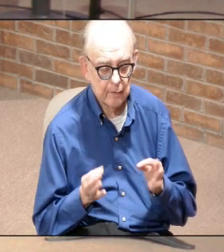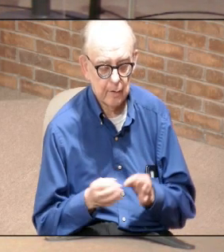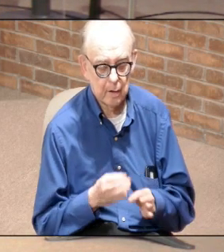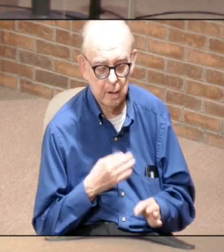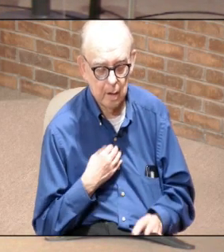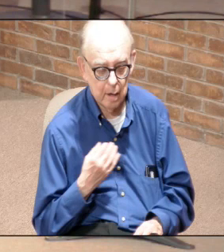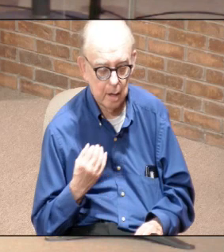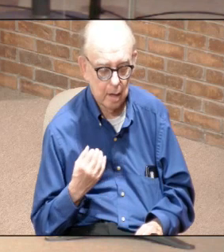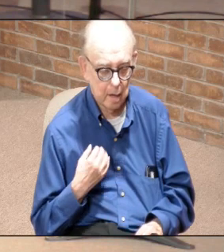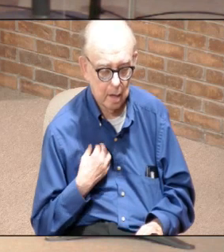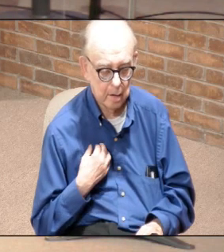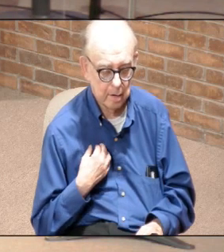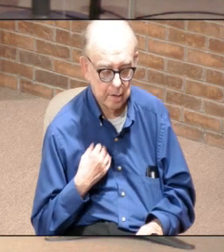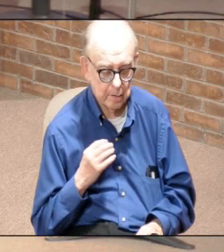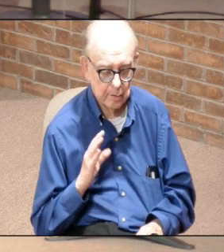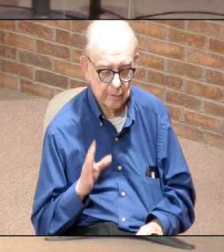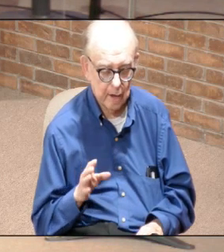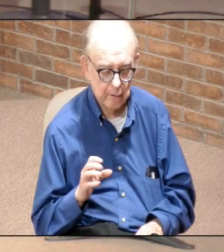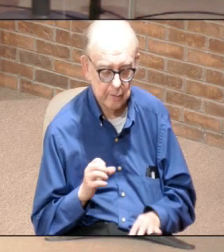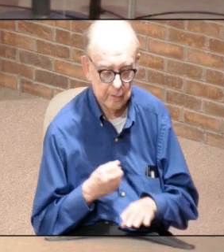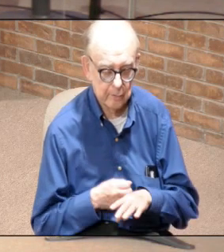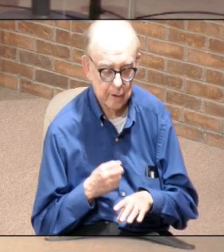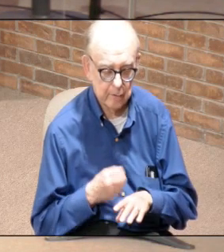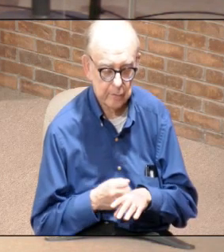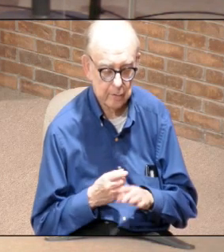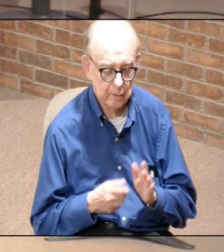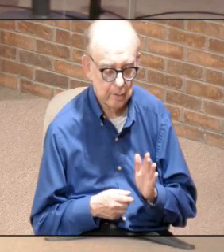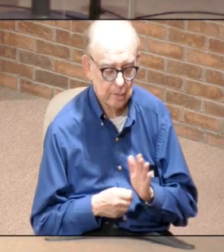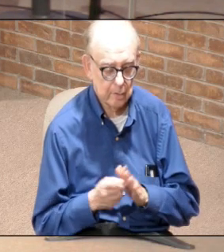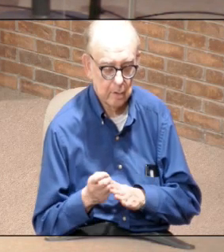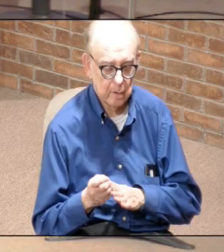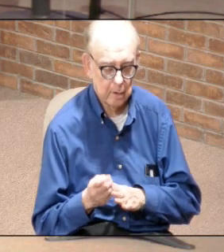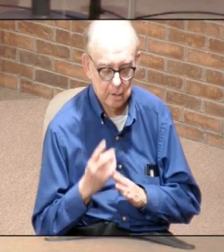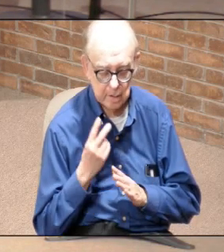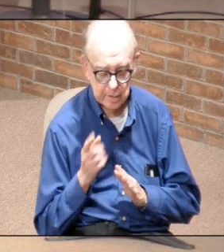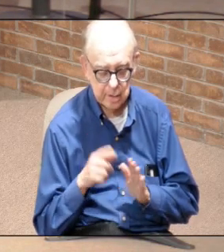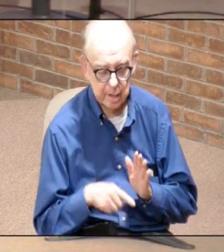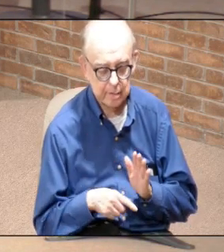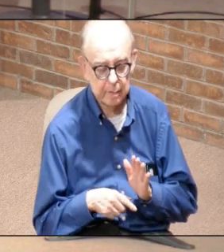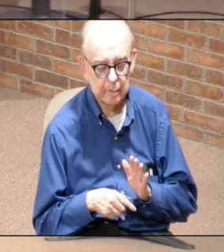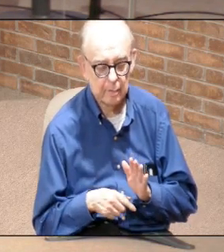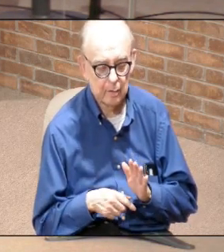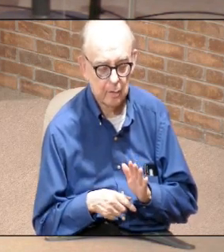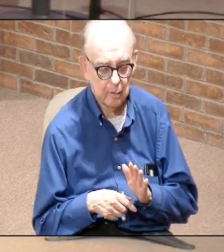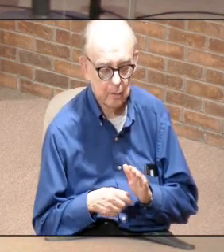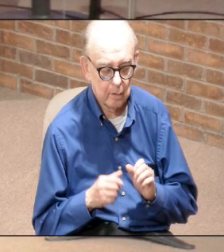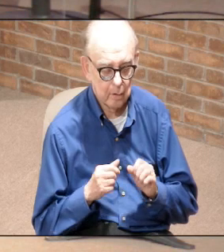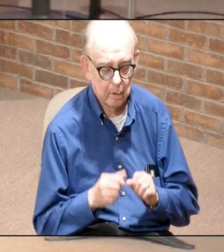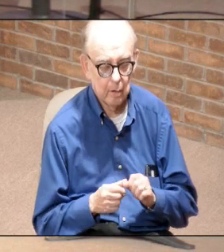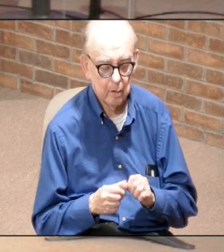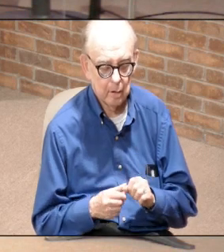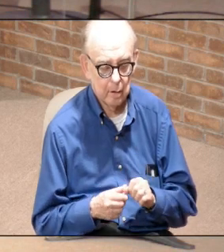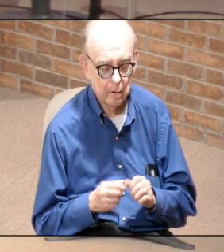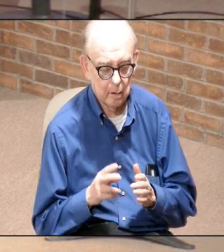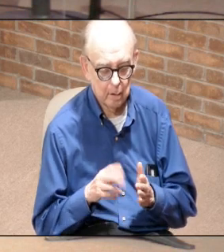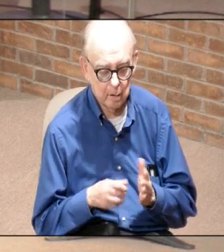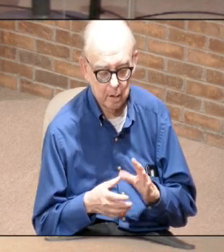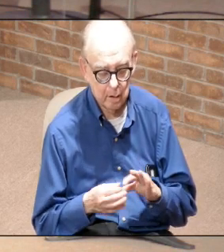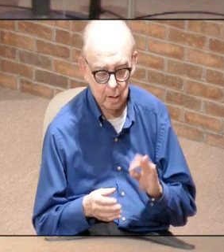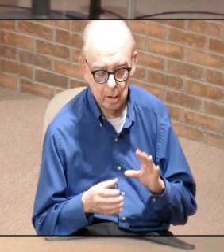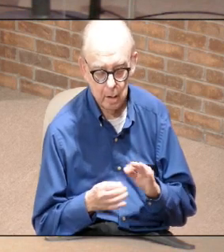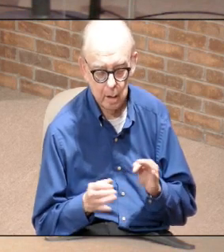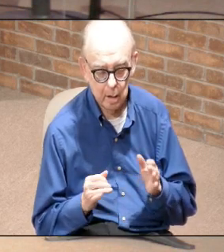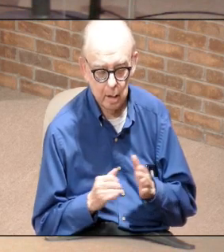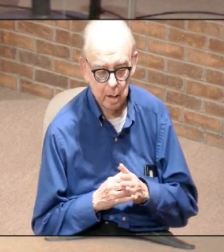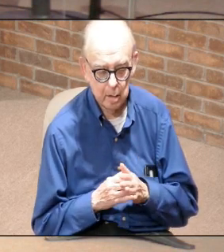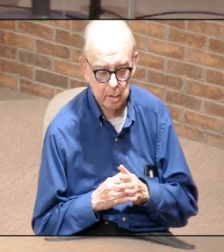There was 5 of them there, giants. And you'll see later on, if you continue to read the story, that